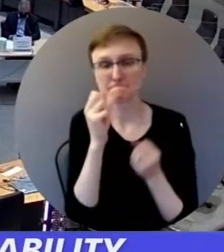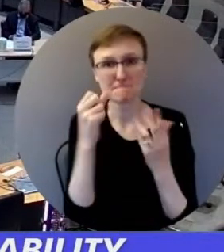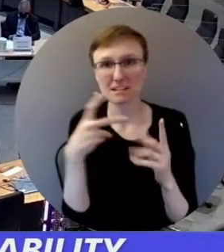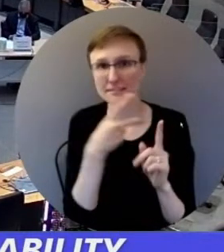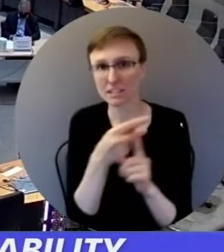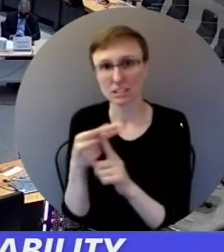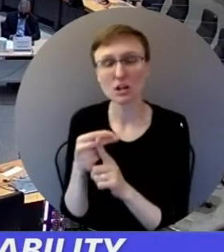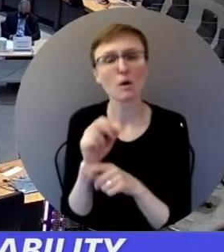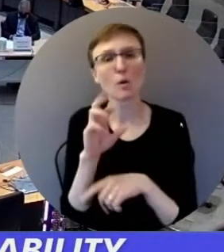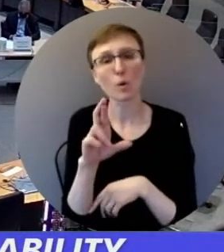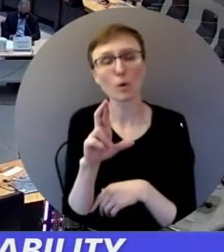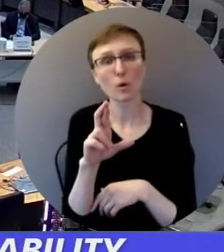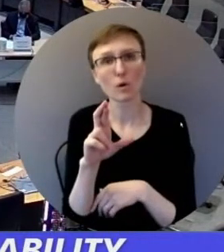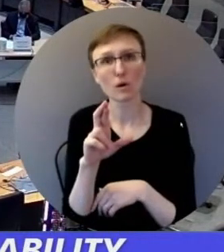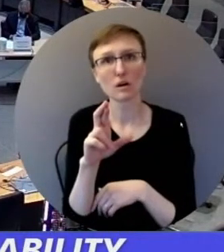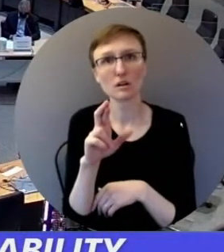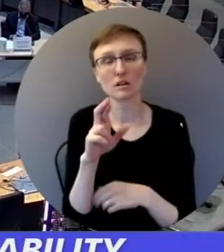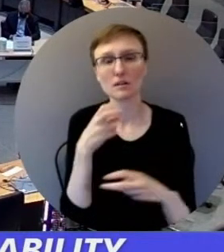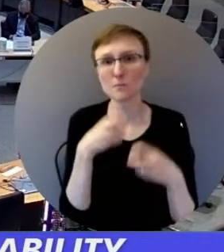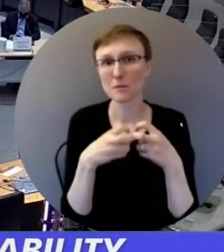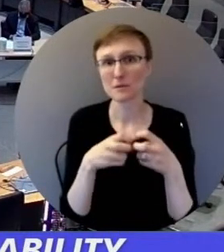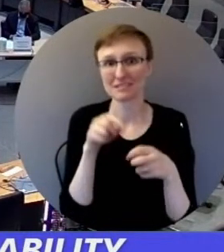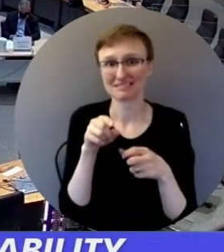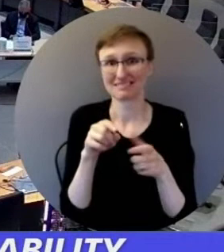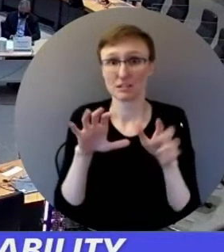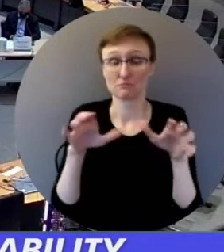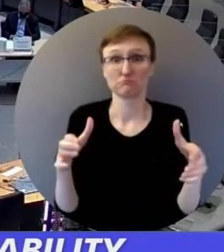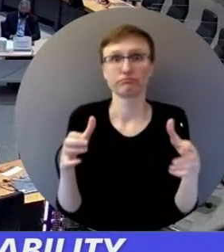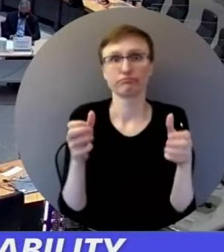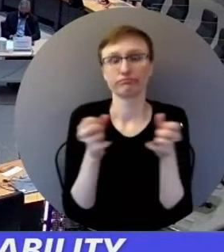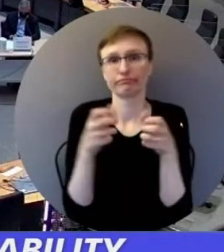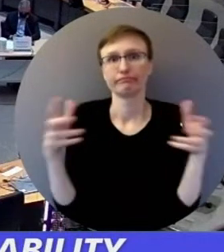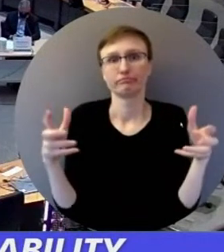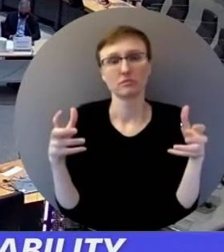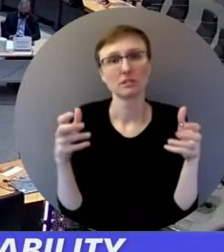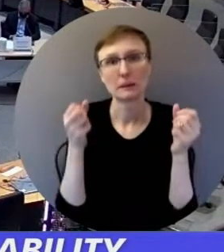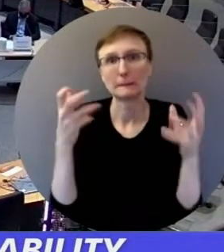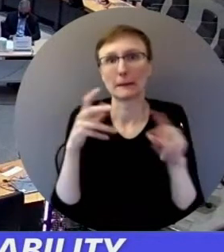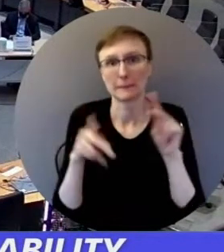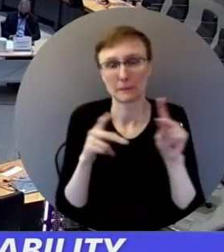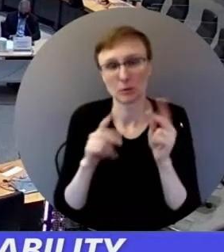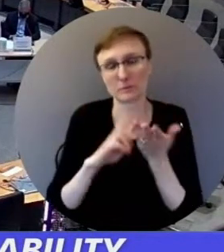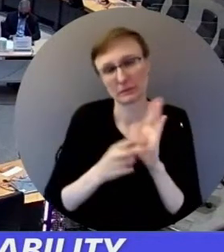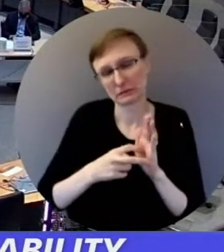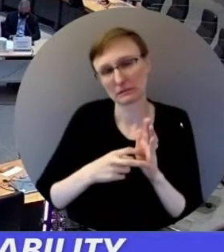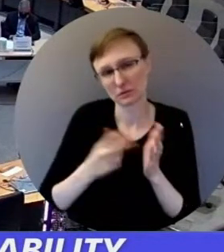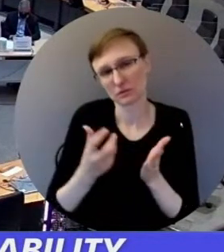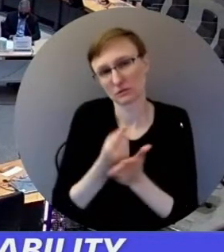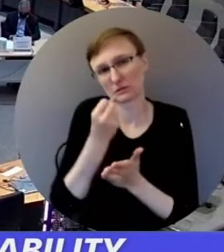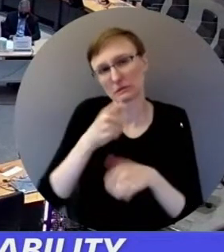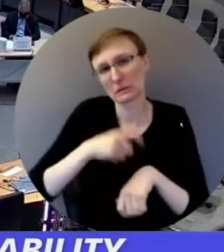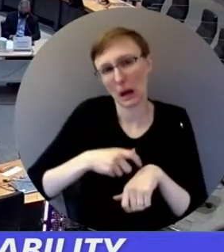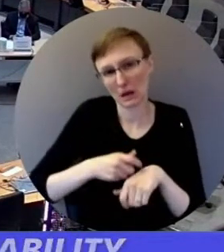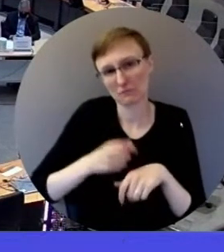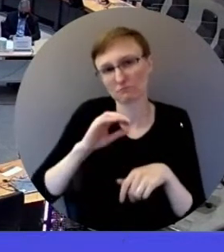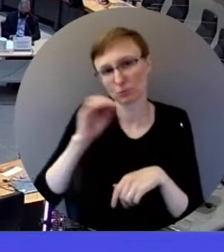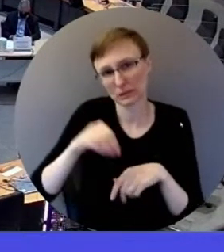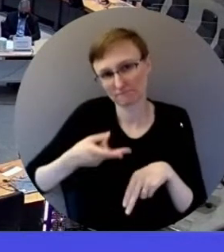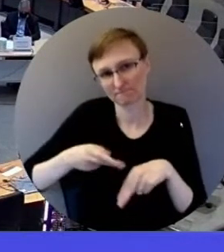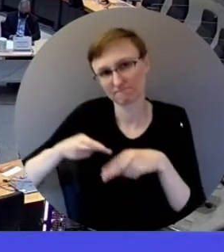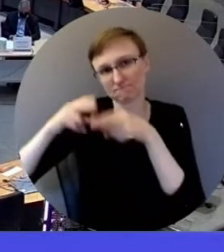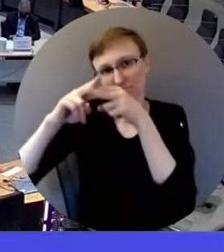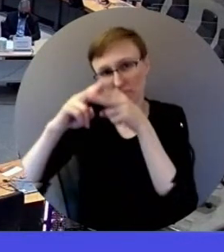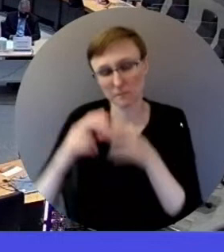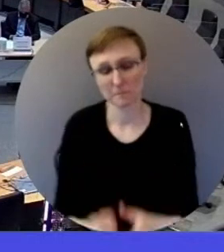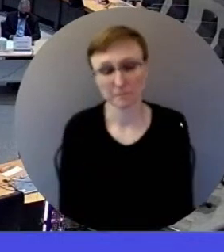to vaccinate between 18 and 39 that it's going to take some time to get those percentages up? Well, I would like to speak to people